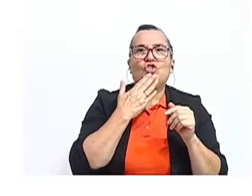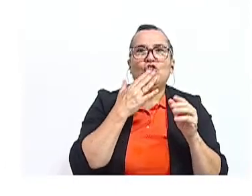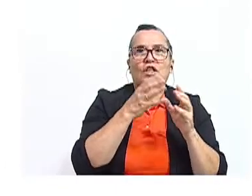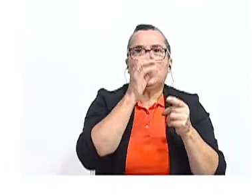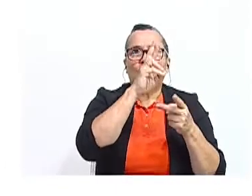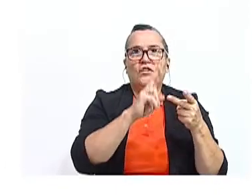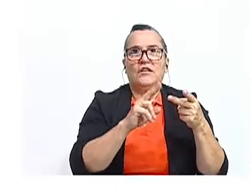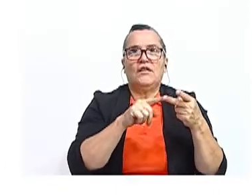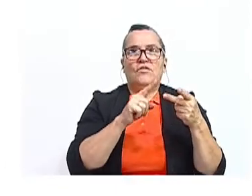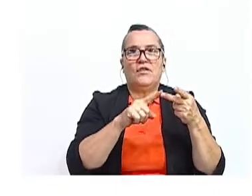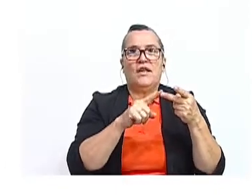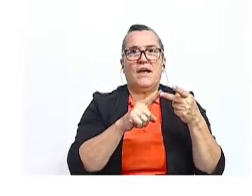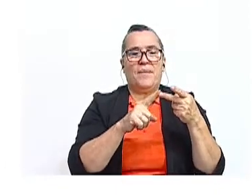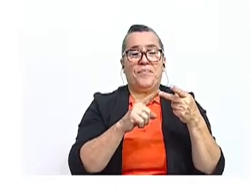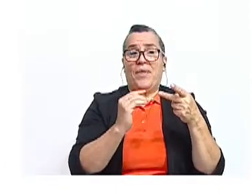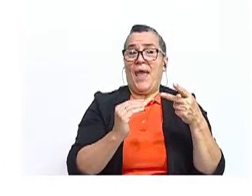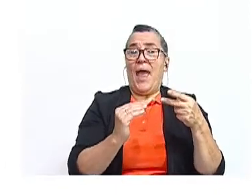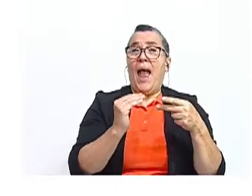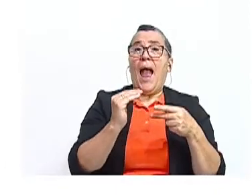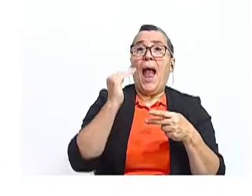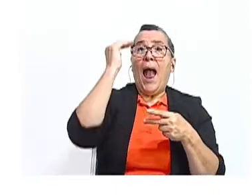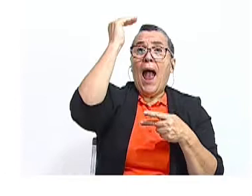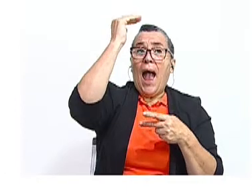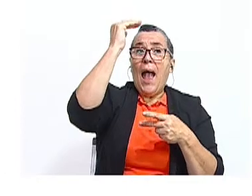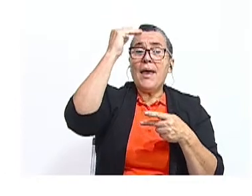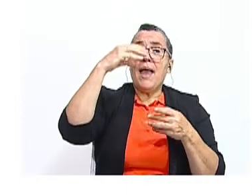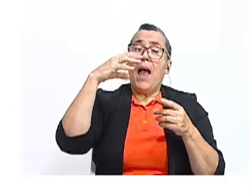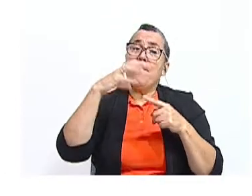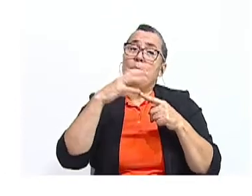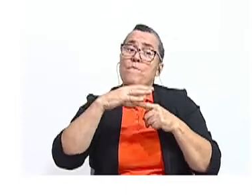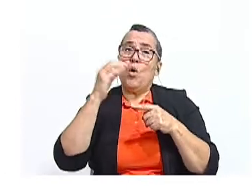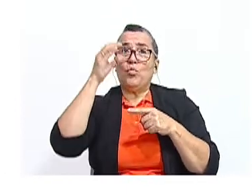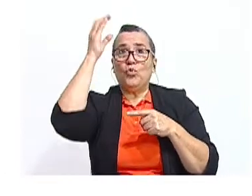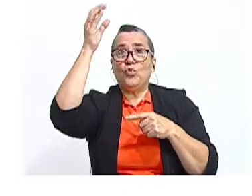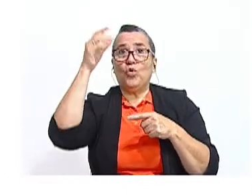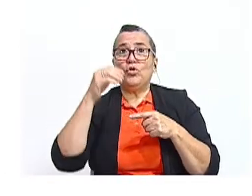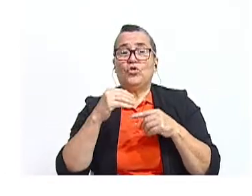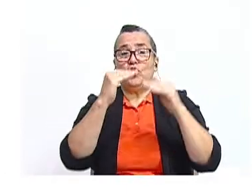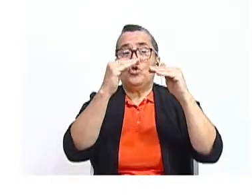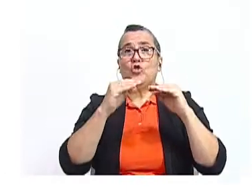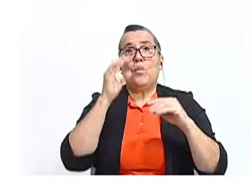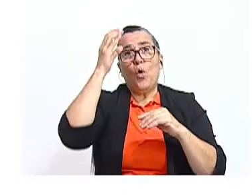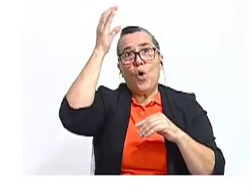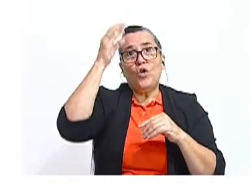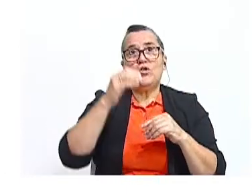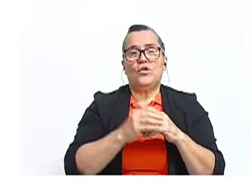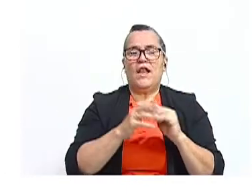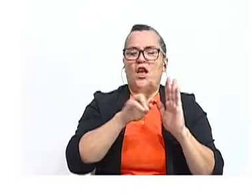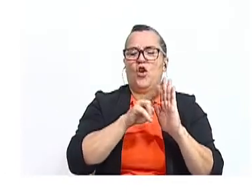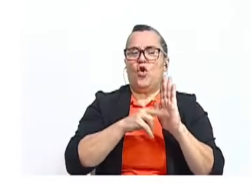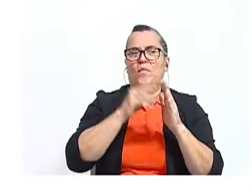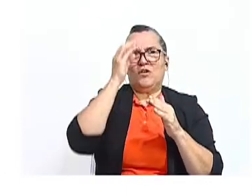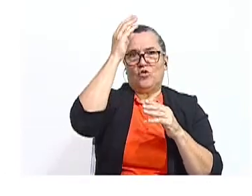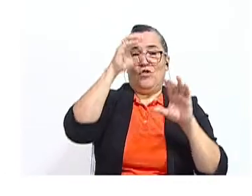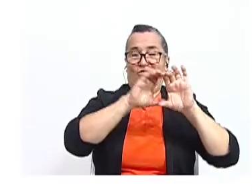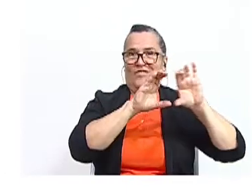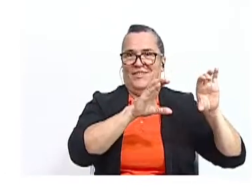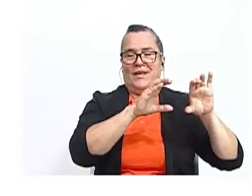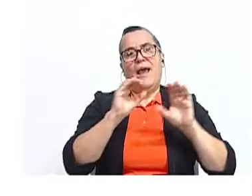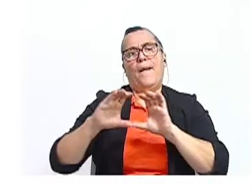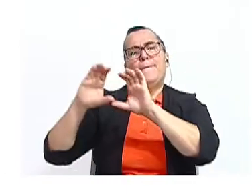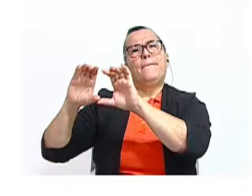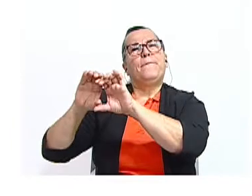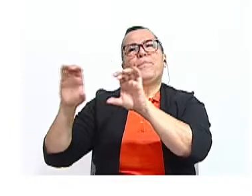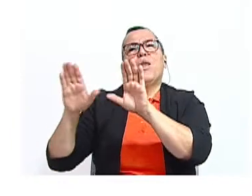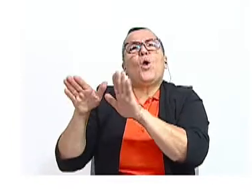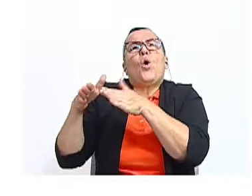communities of Costa Rica, high and pop cultures, subcultures, and cultural norms. How